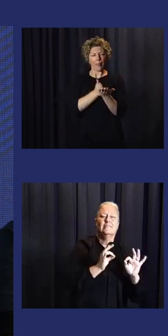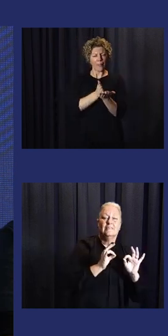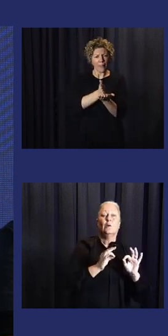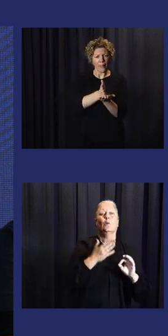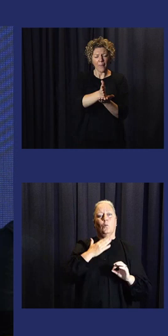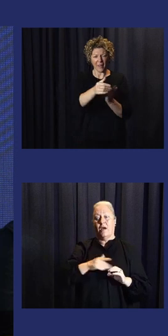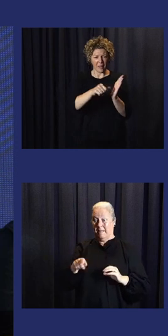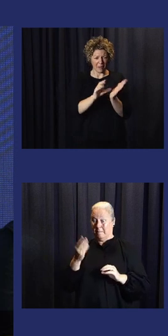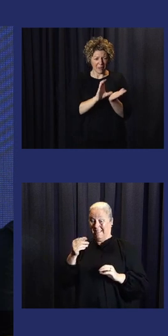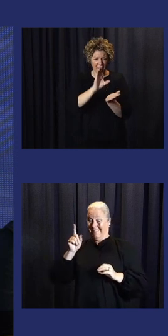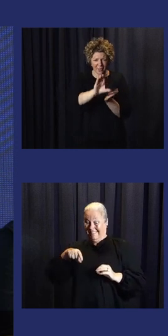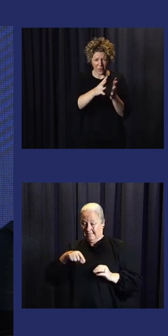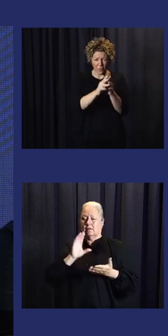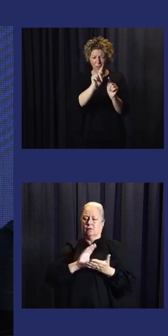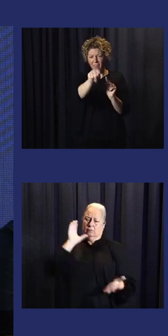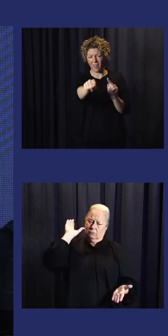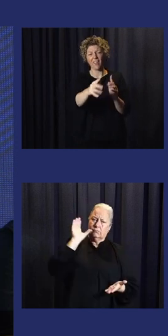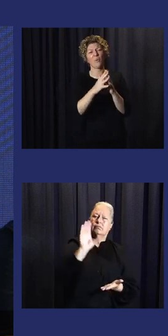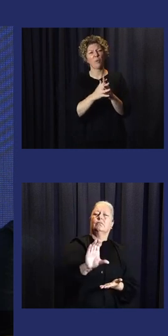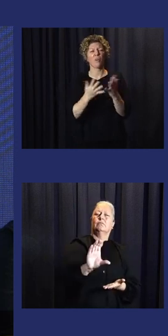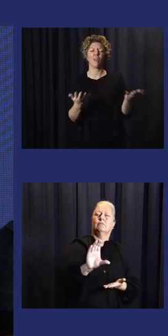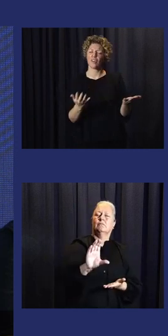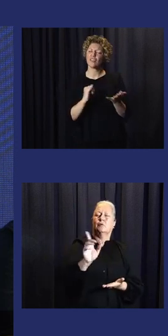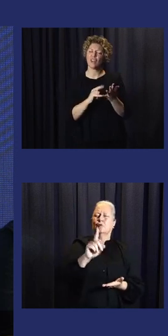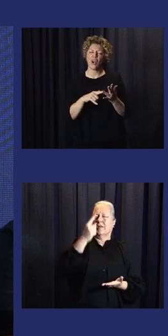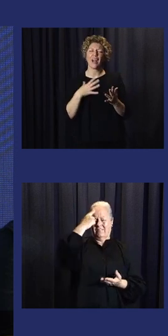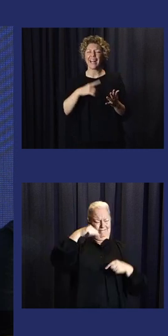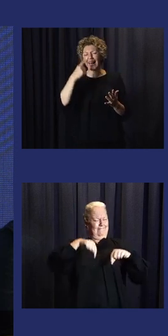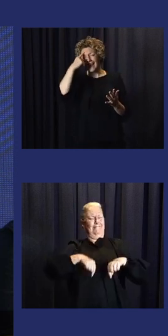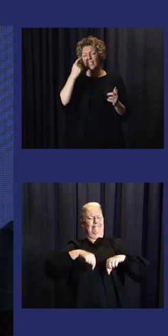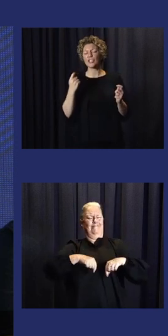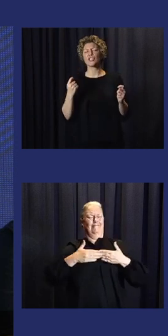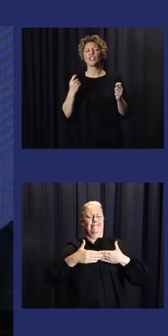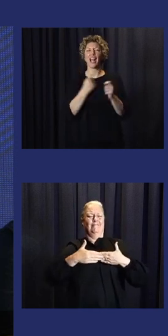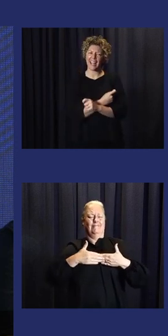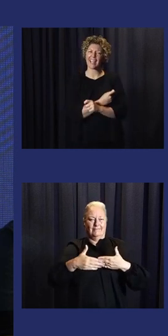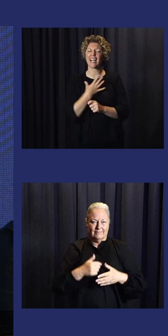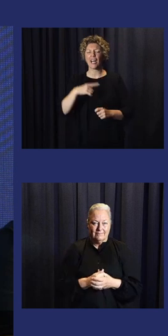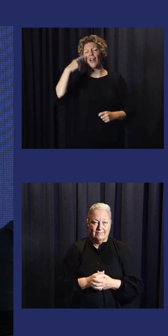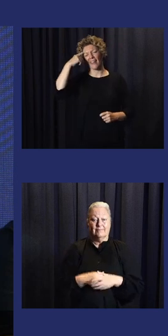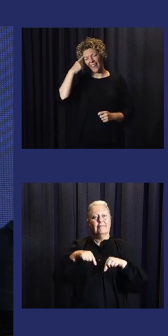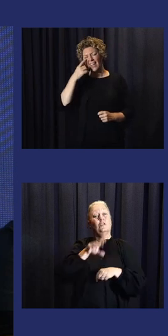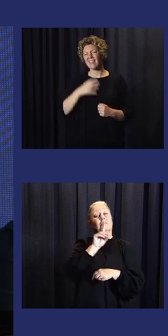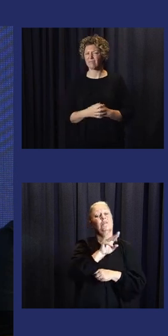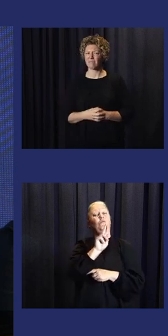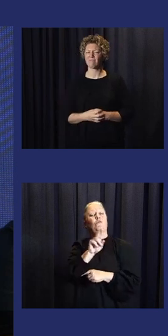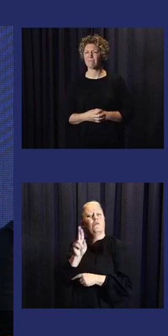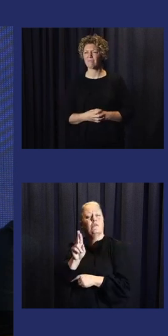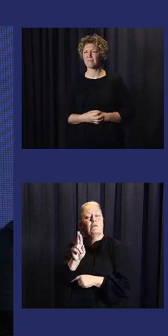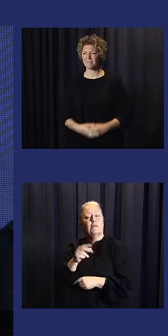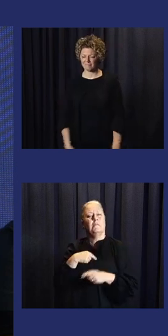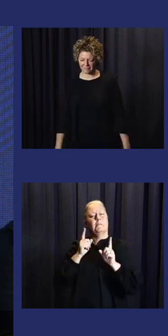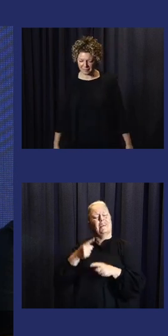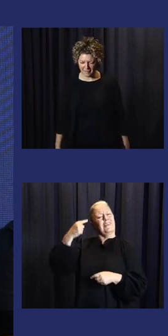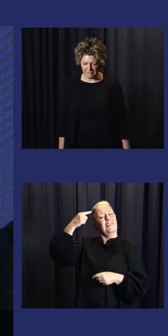where it's really needed. So we need to change that. We have to actually, when we talk about disaster risk reduction, we have to